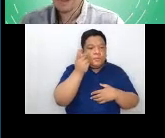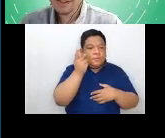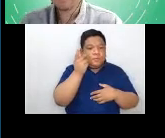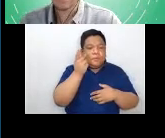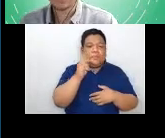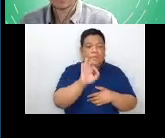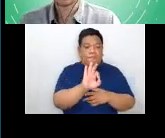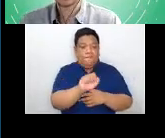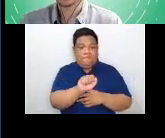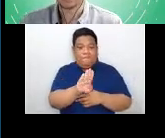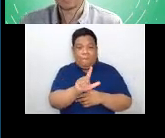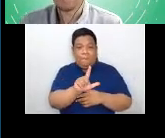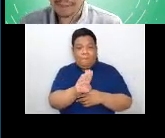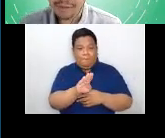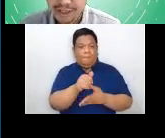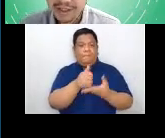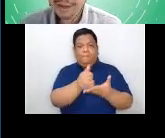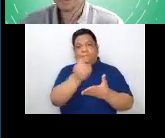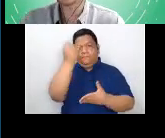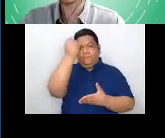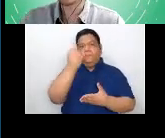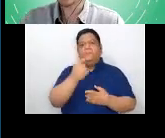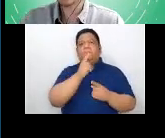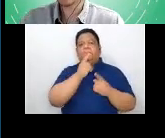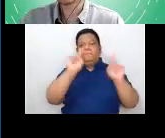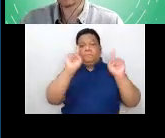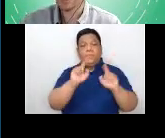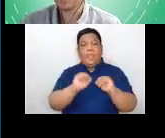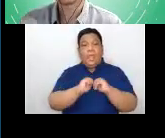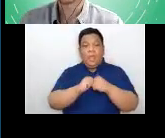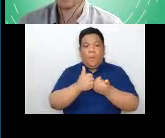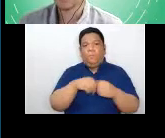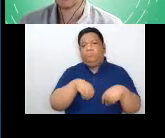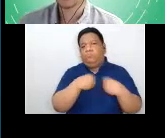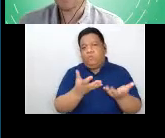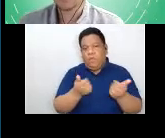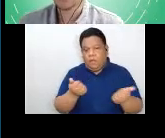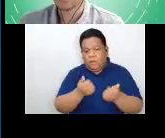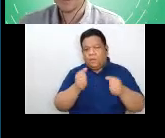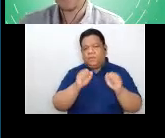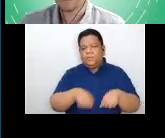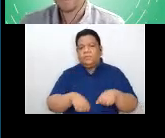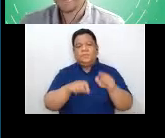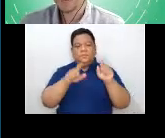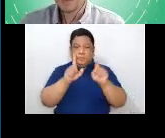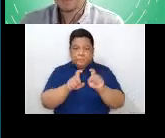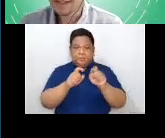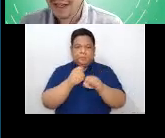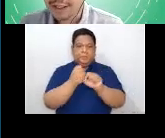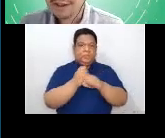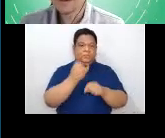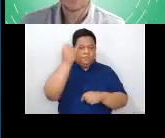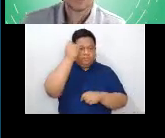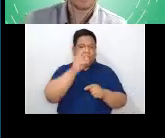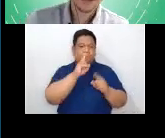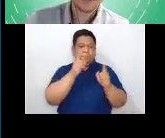Lab helps make those ideas come true by providing them a space where they can test and make their ideas happen. In